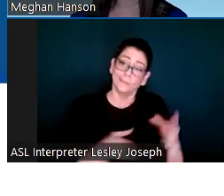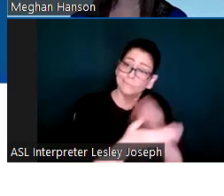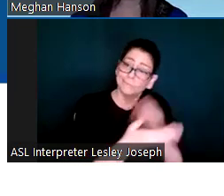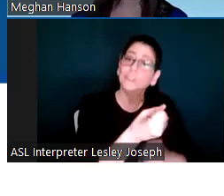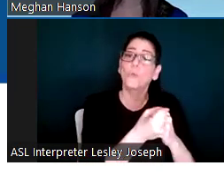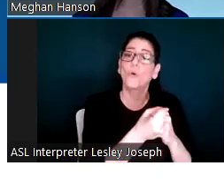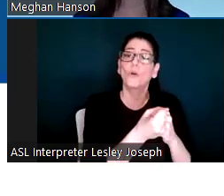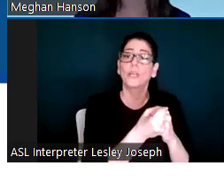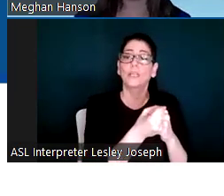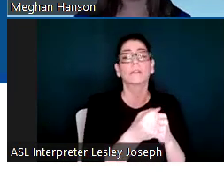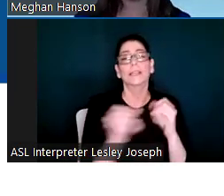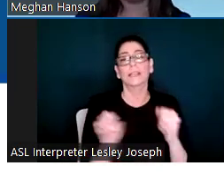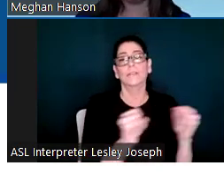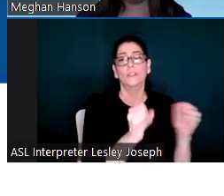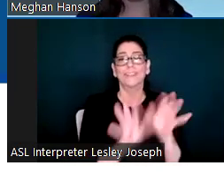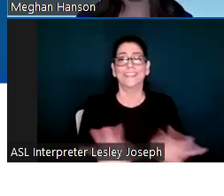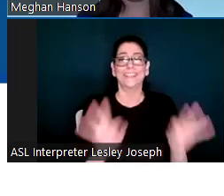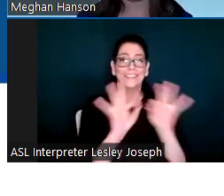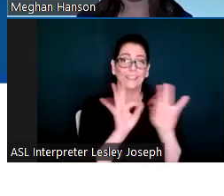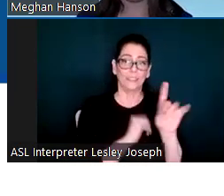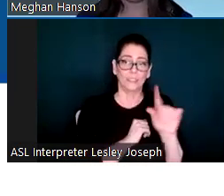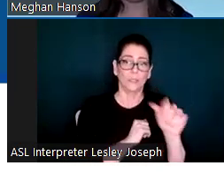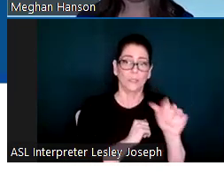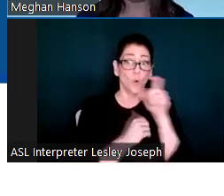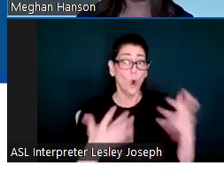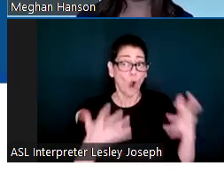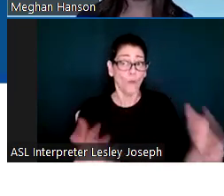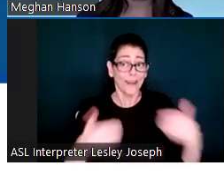significant disabilities who were already employed.